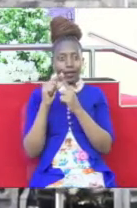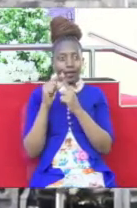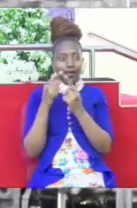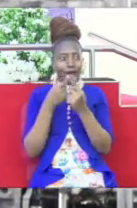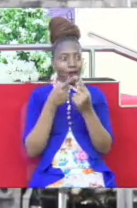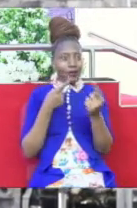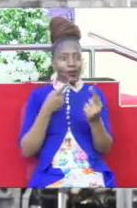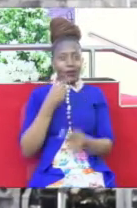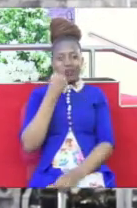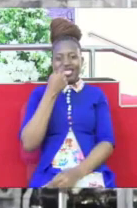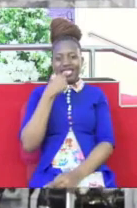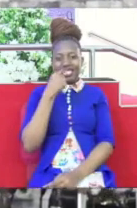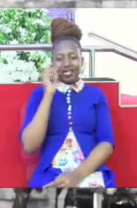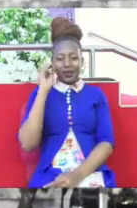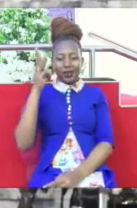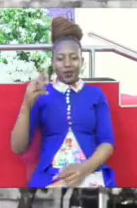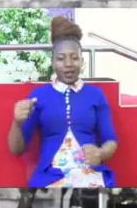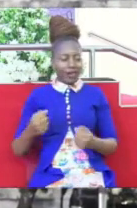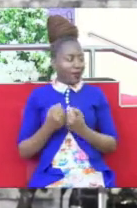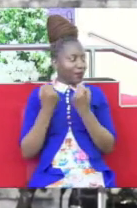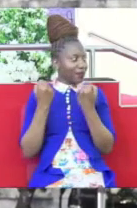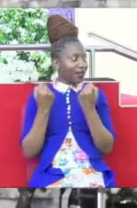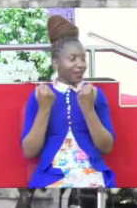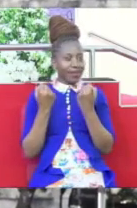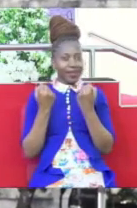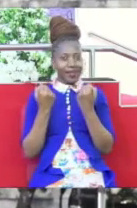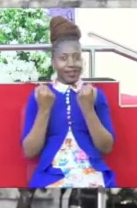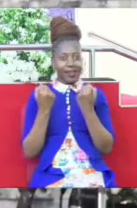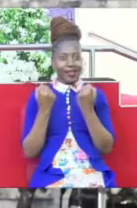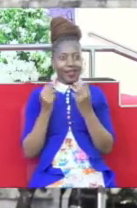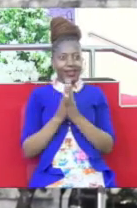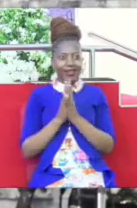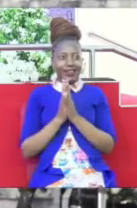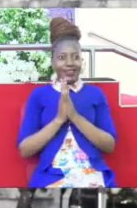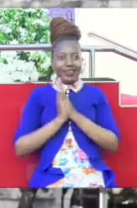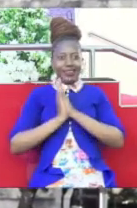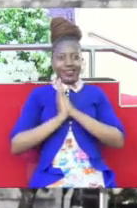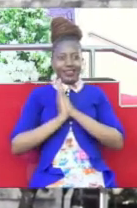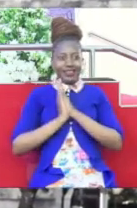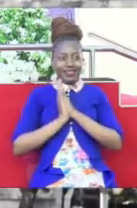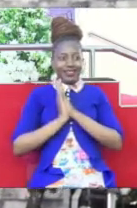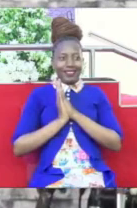Millicent shall come to pass. Ile neno la unabii kutoka kwa mchungaji litaweza kupita.